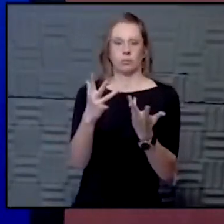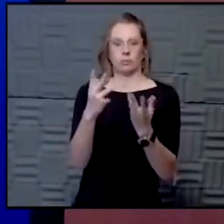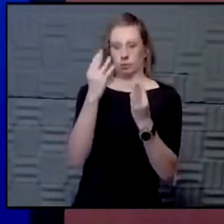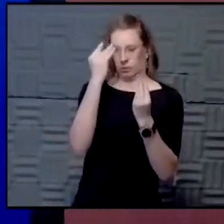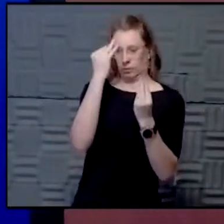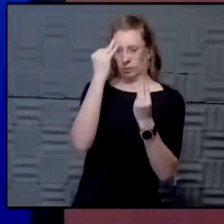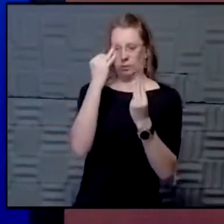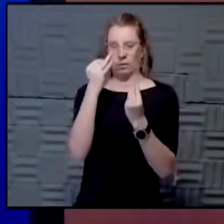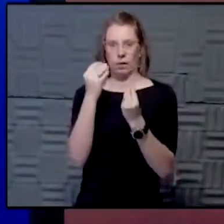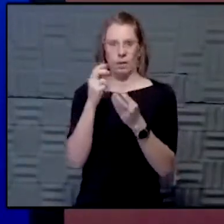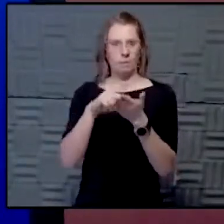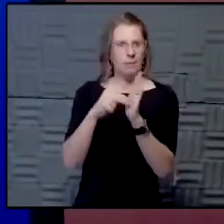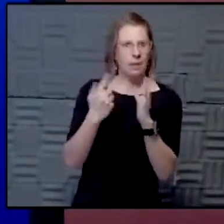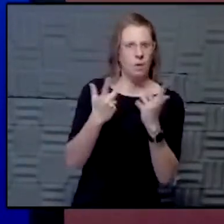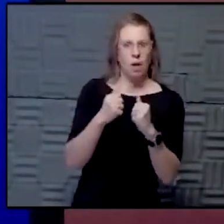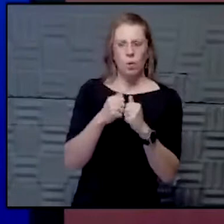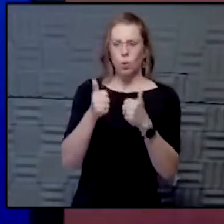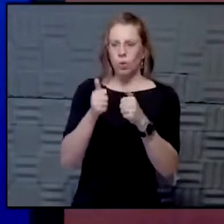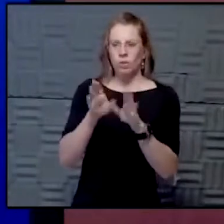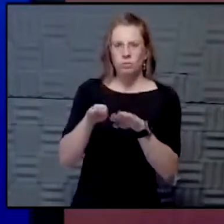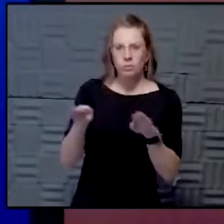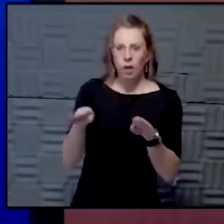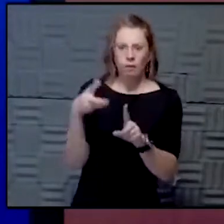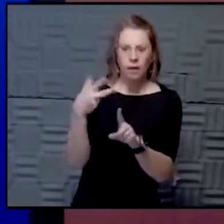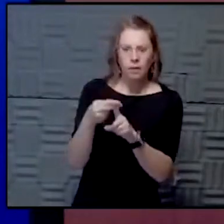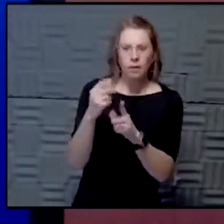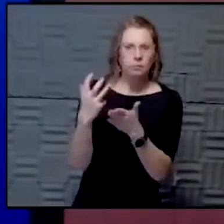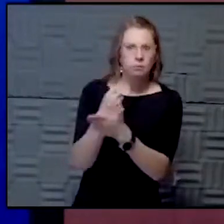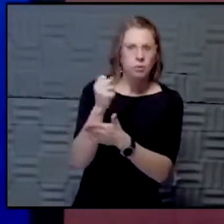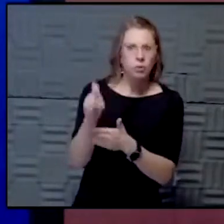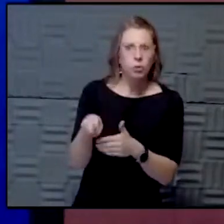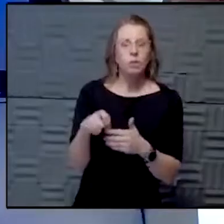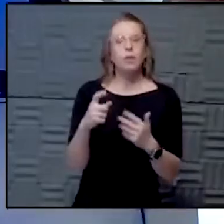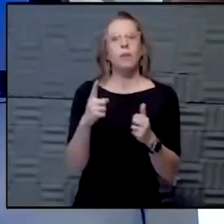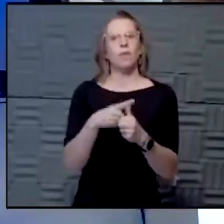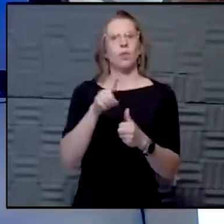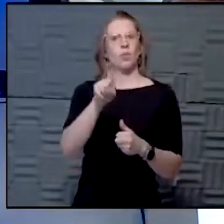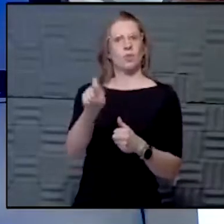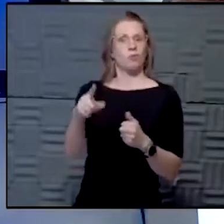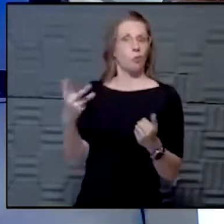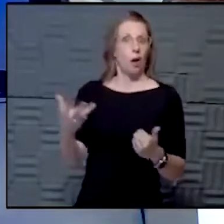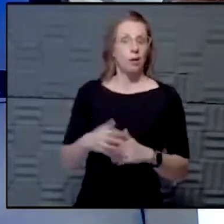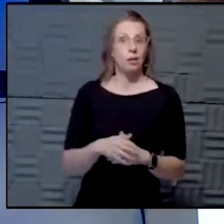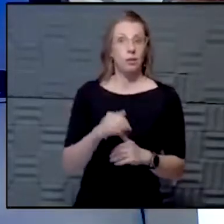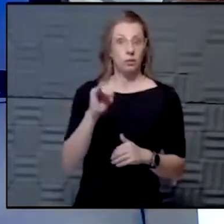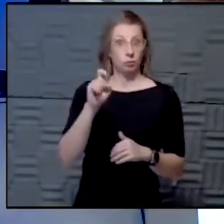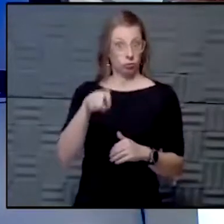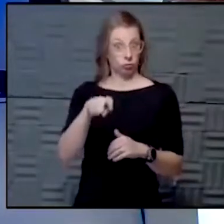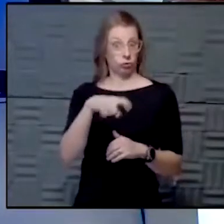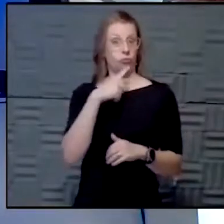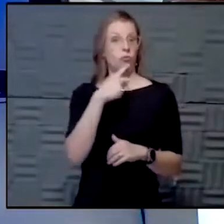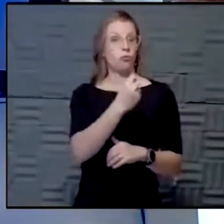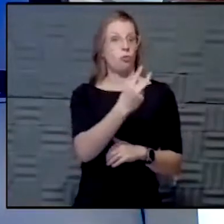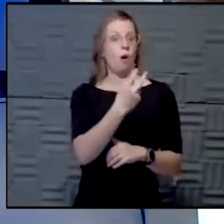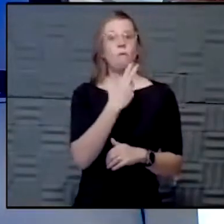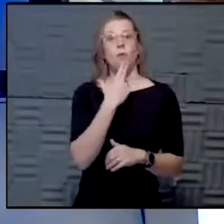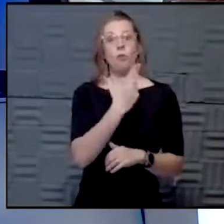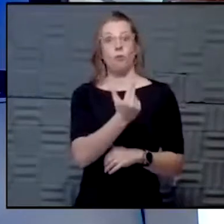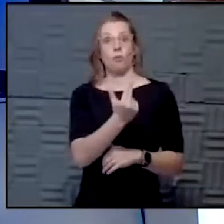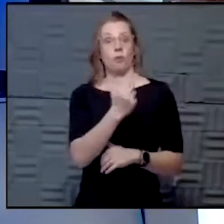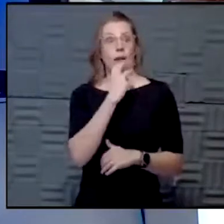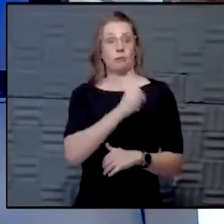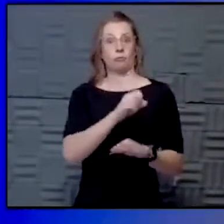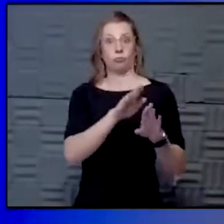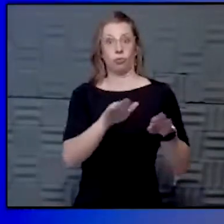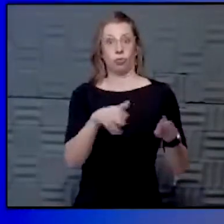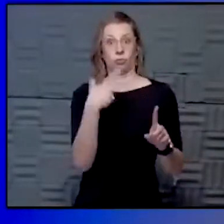and which kids should be getting vaccines? And so I think the first question, Dana, should 12 or 13 or 14-year-olds be getting the vaccine?